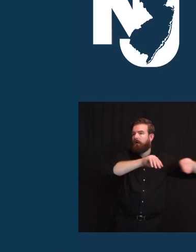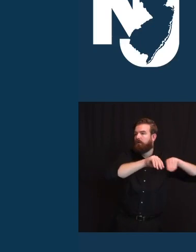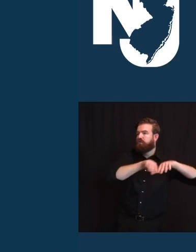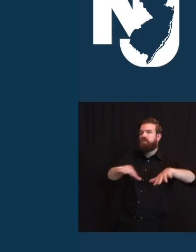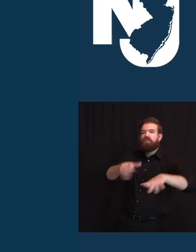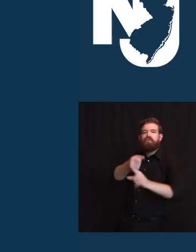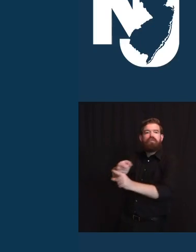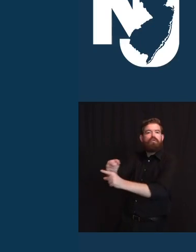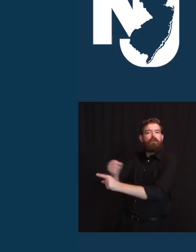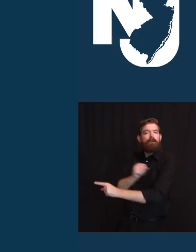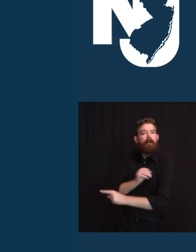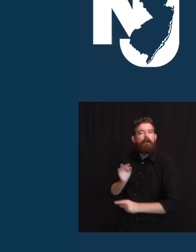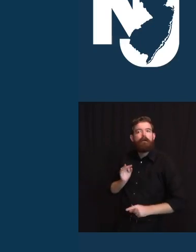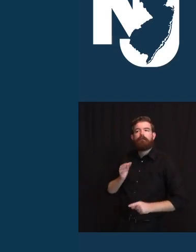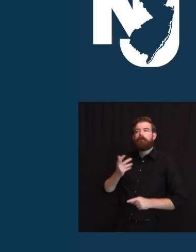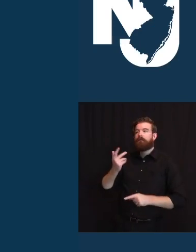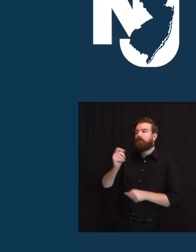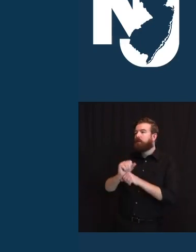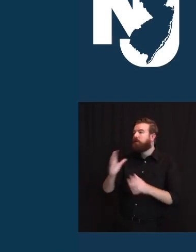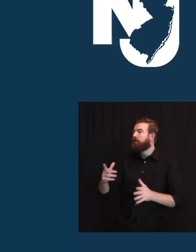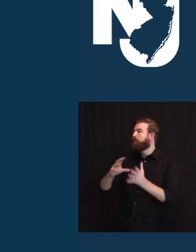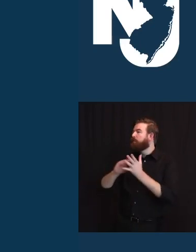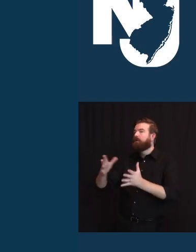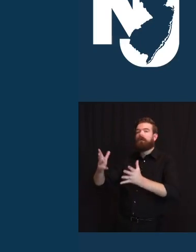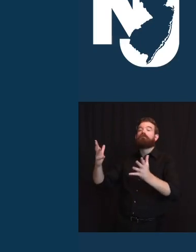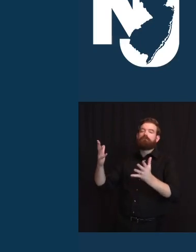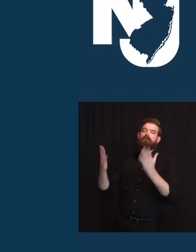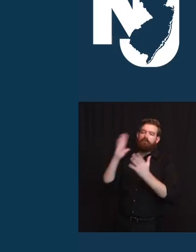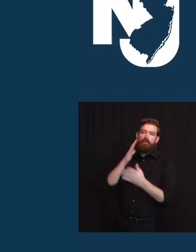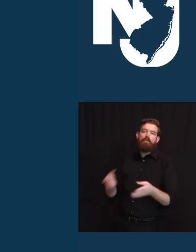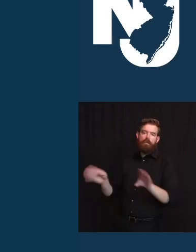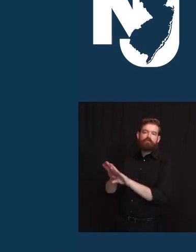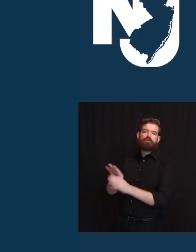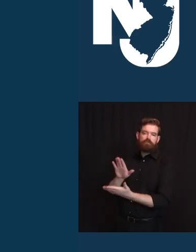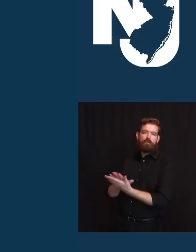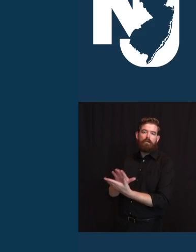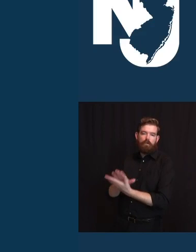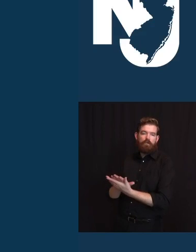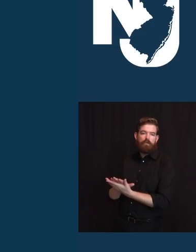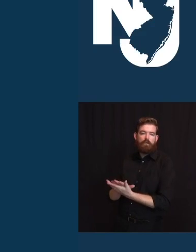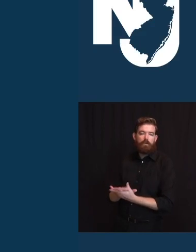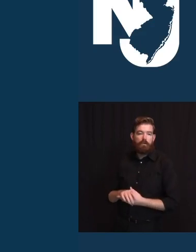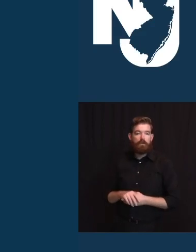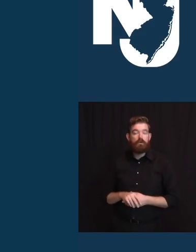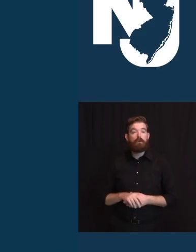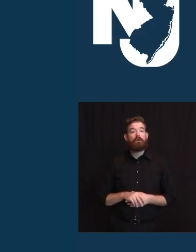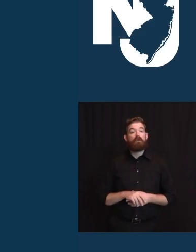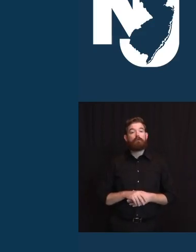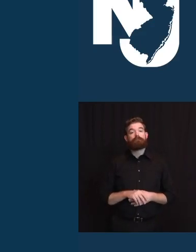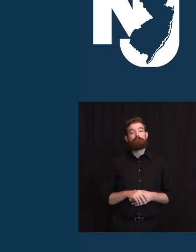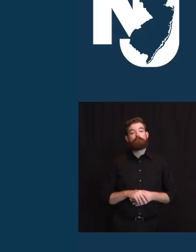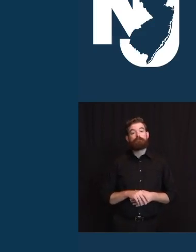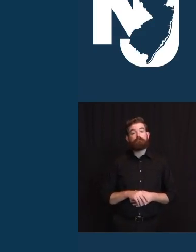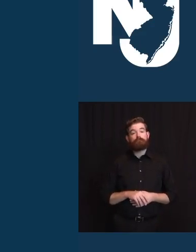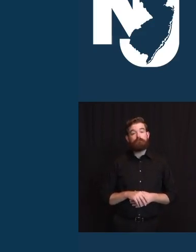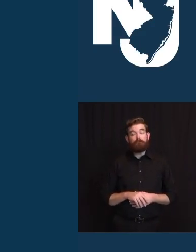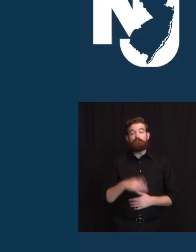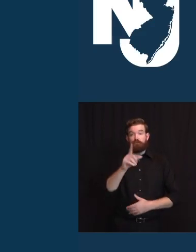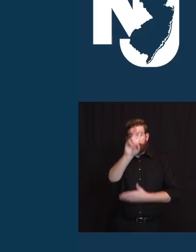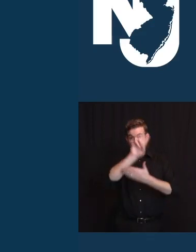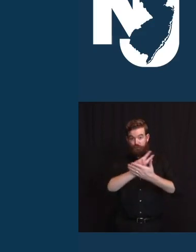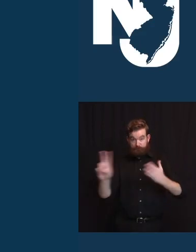days should be considered. And if there are 2 or more cases within a 2-week period that occur across multiple